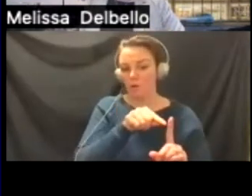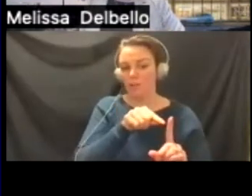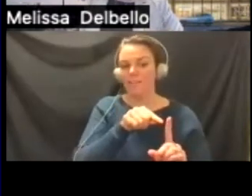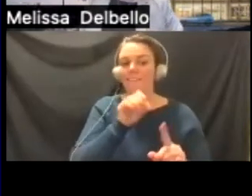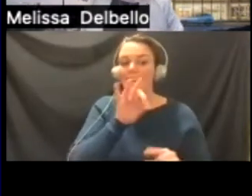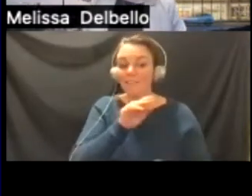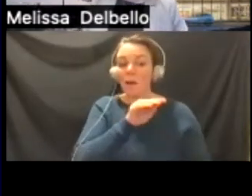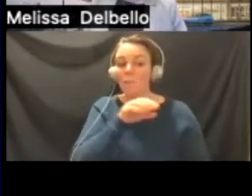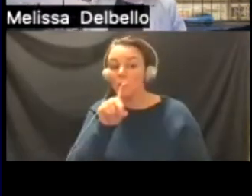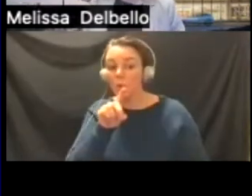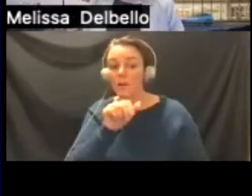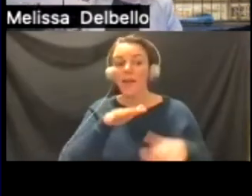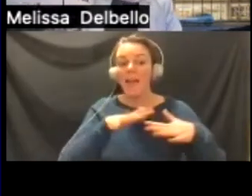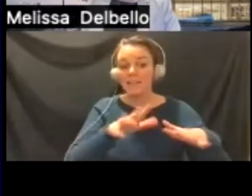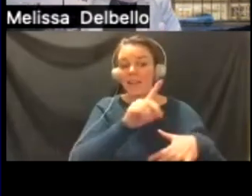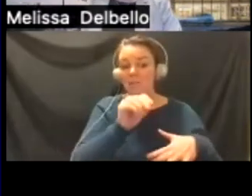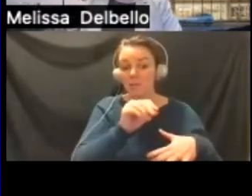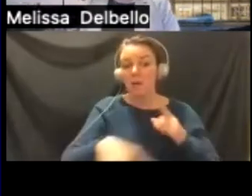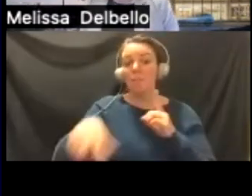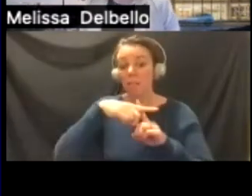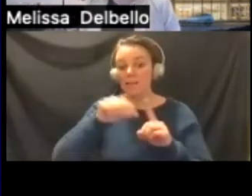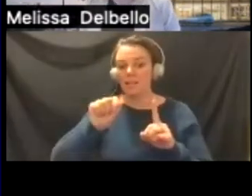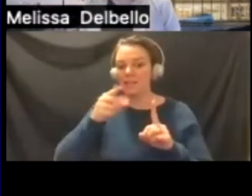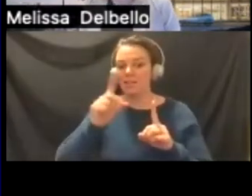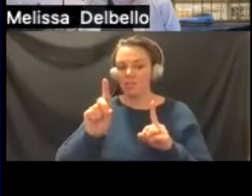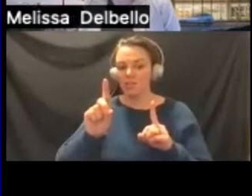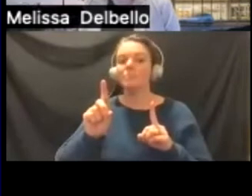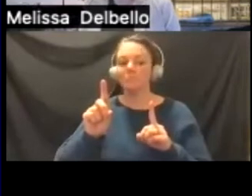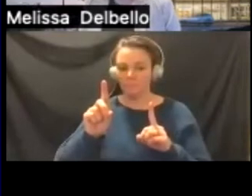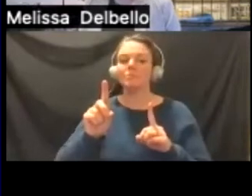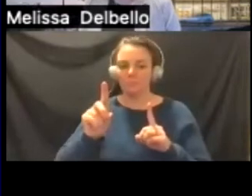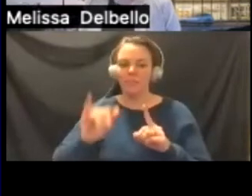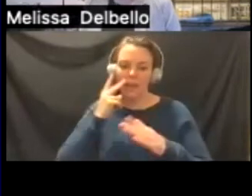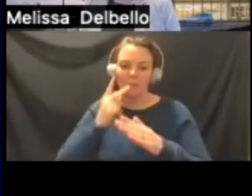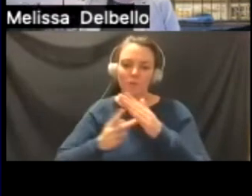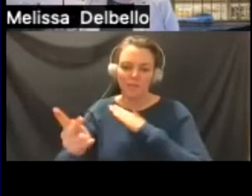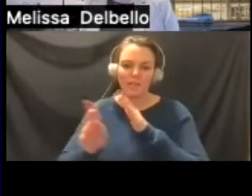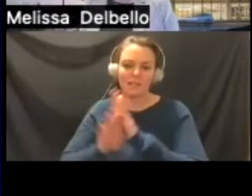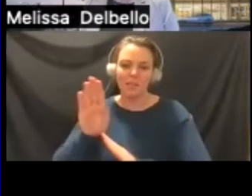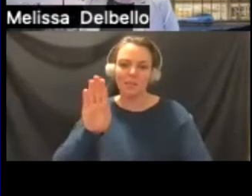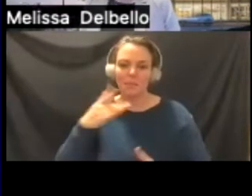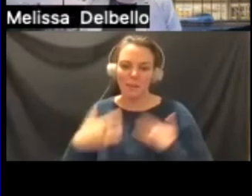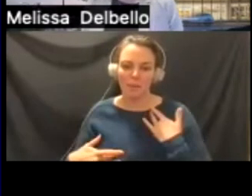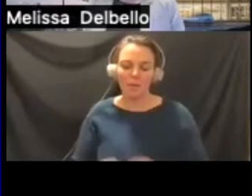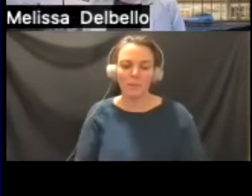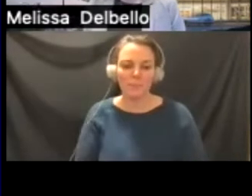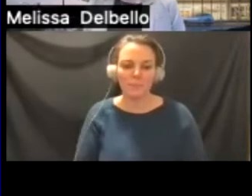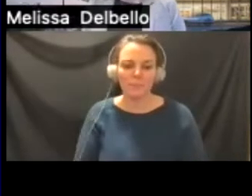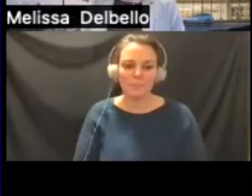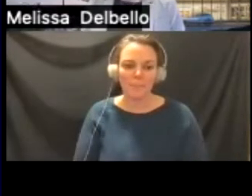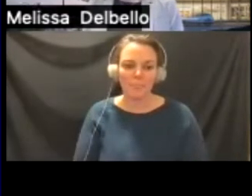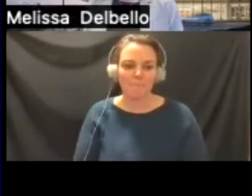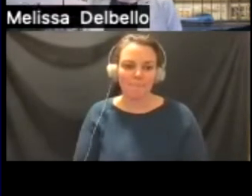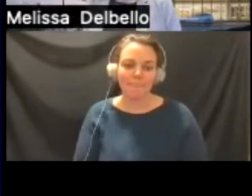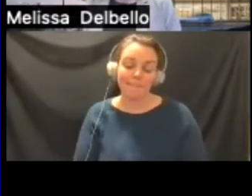are present with ADHD. That does go on to predict developing bipolar. So those are